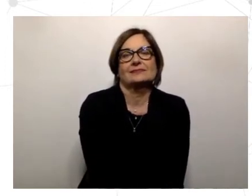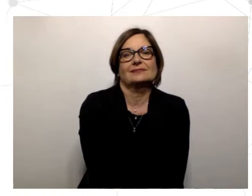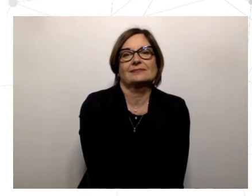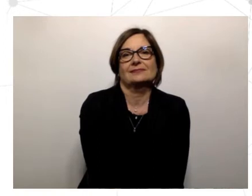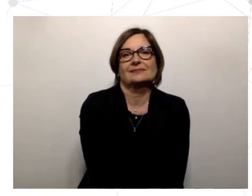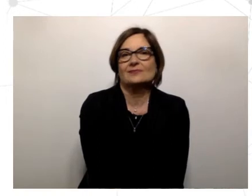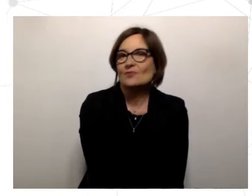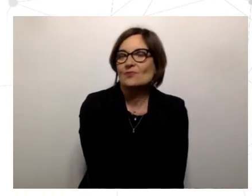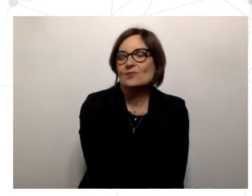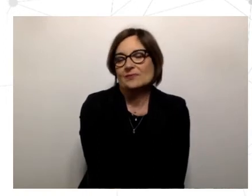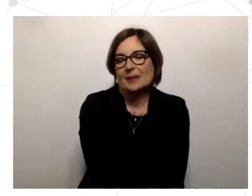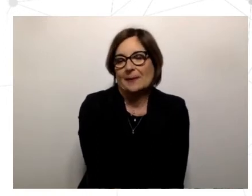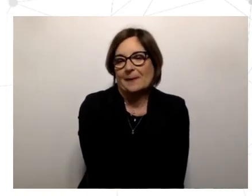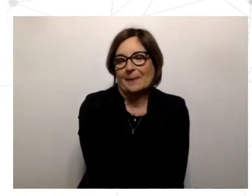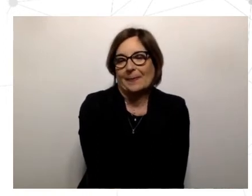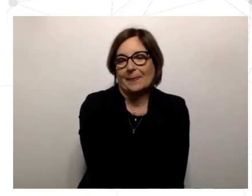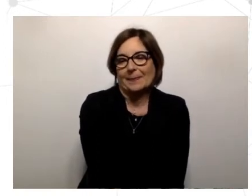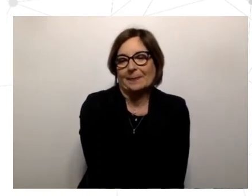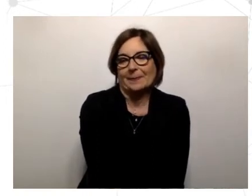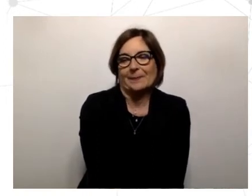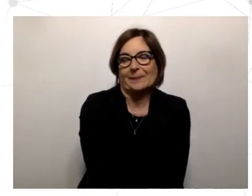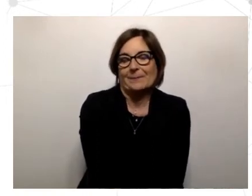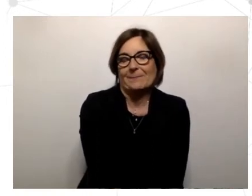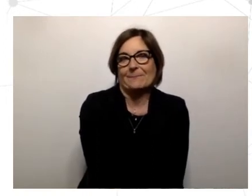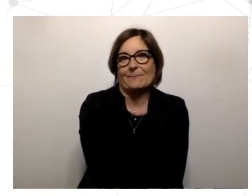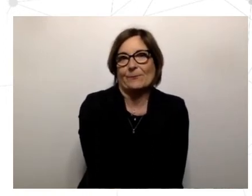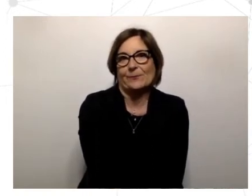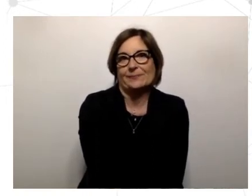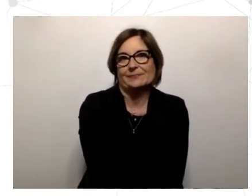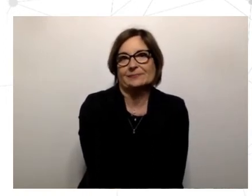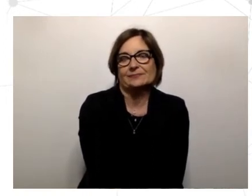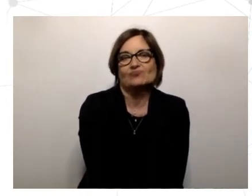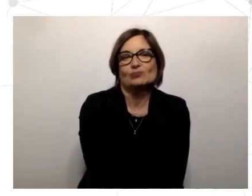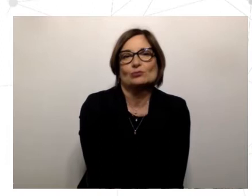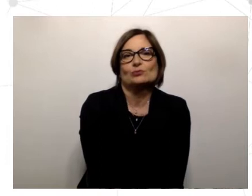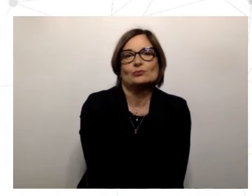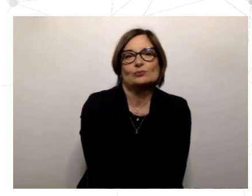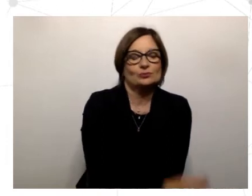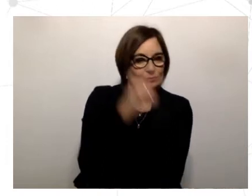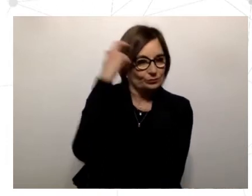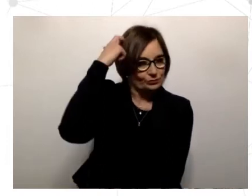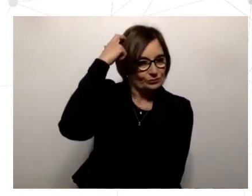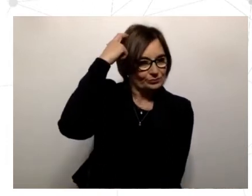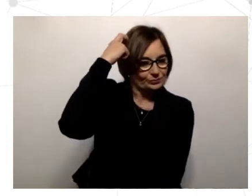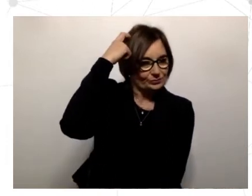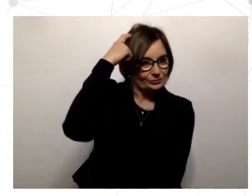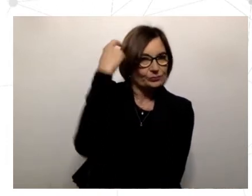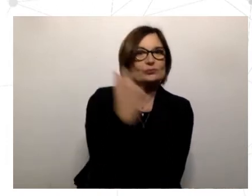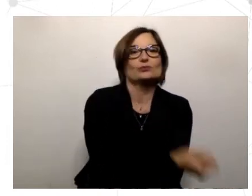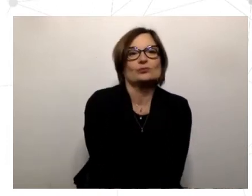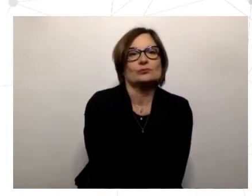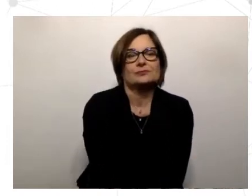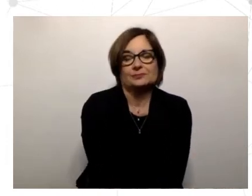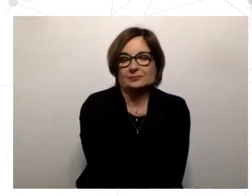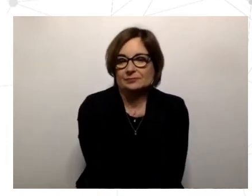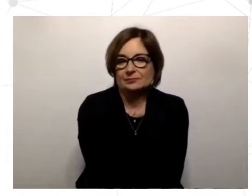closely in the countries that Soundscape is available in with local NGOs who are connected